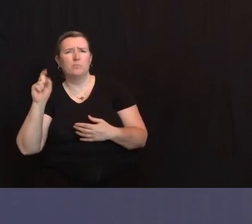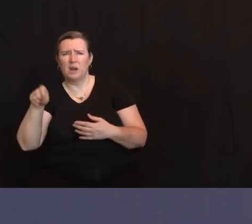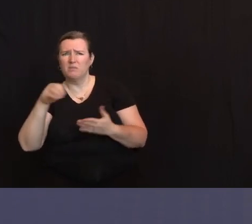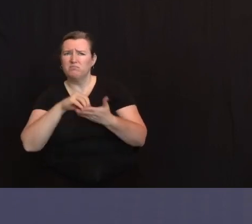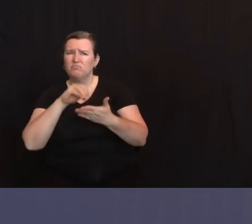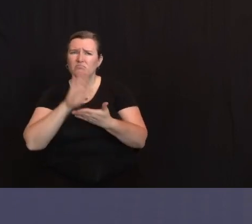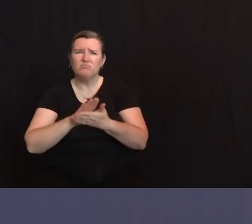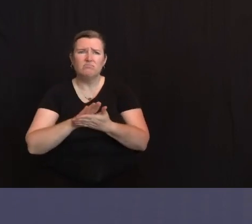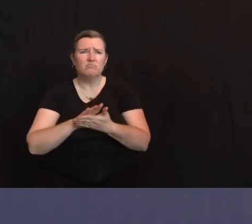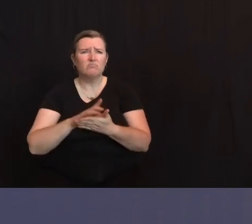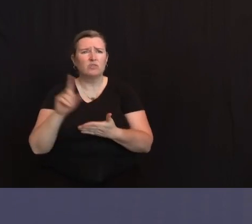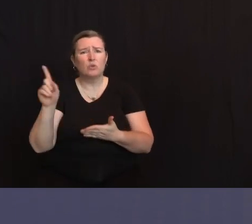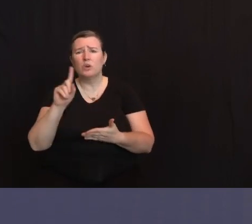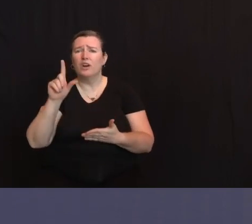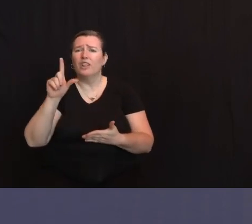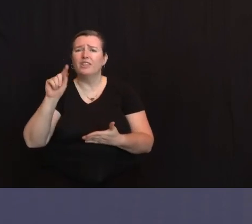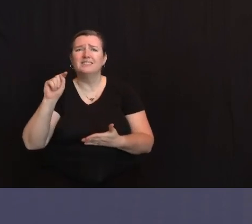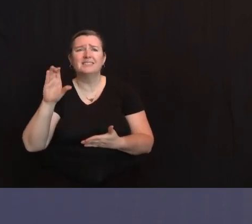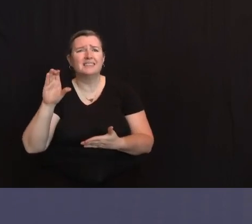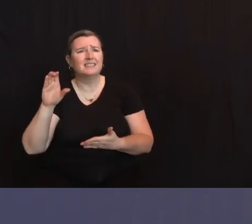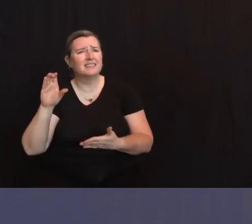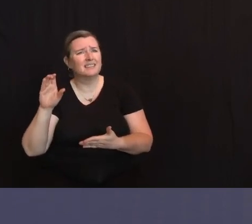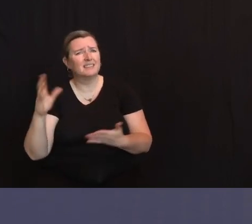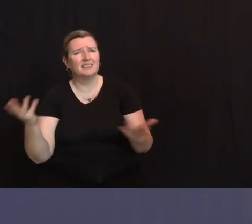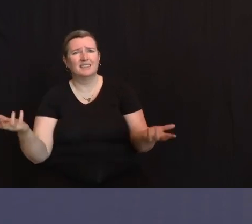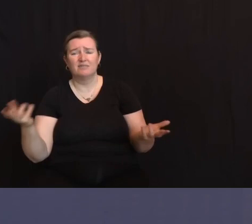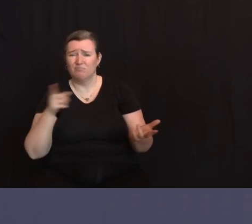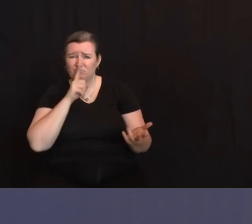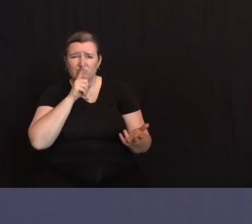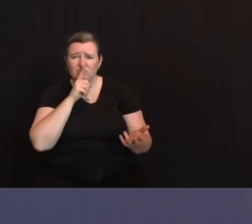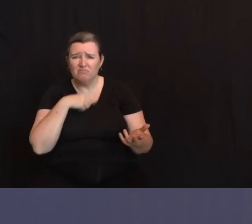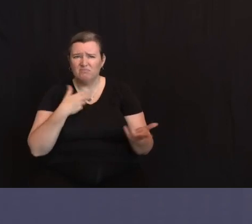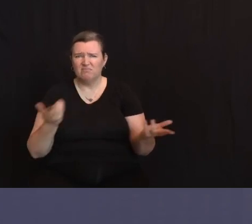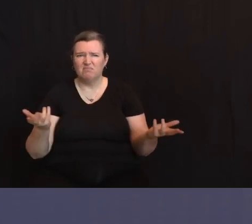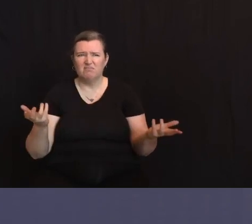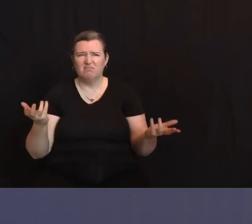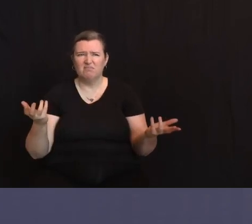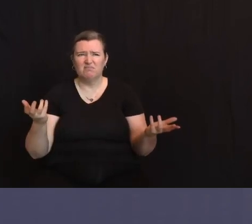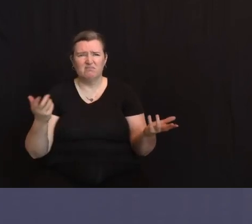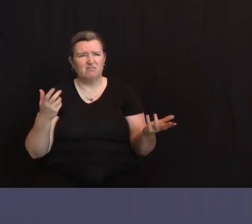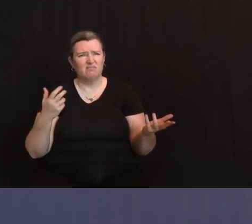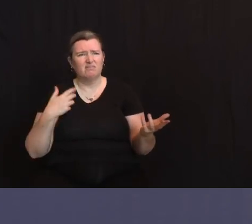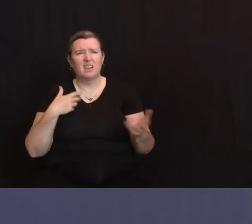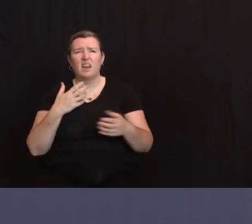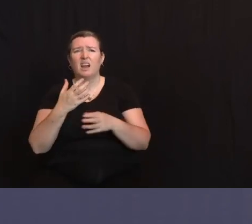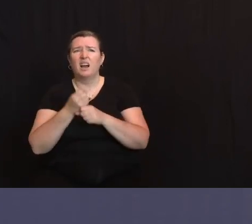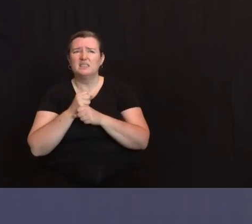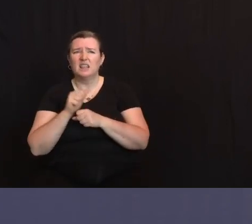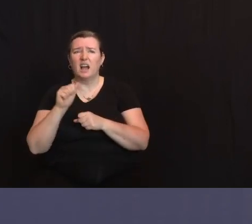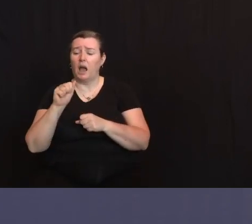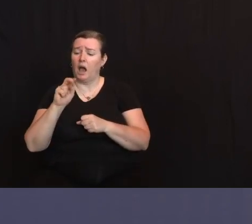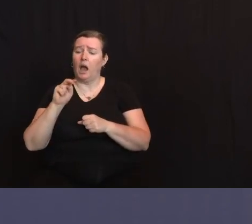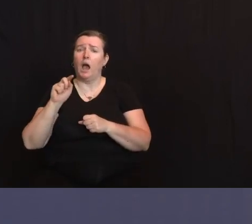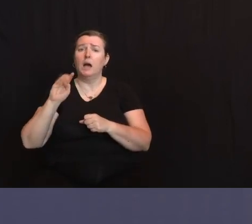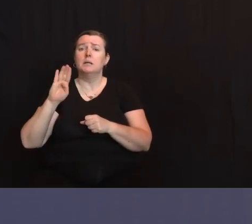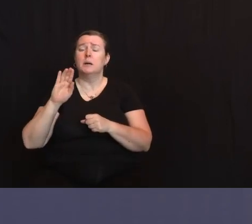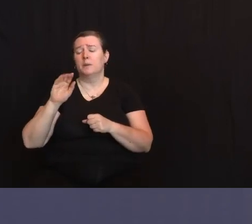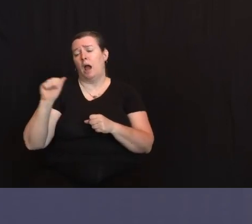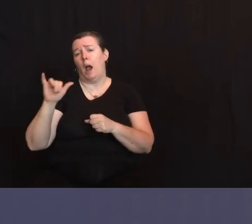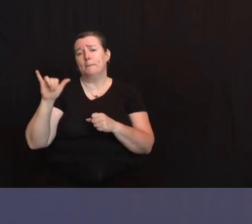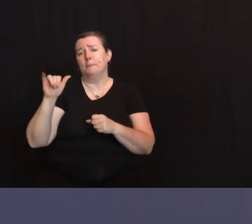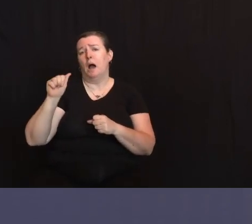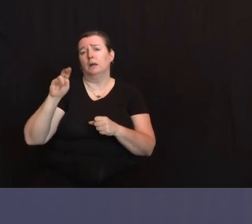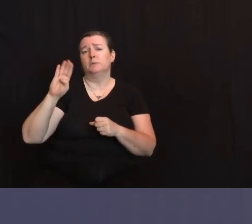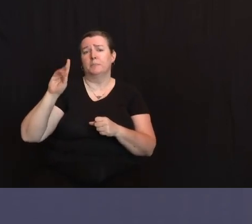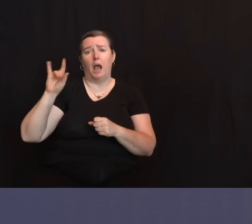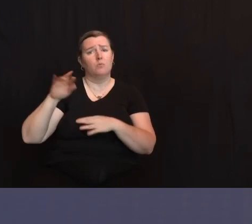are? Is the health department getting antibody results? And if so, what does that data say? And then specifically for